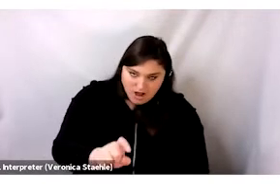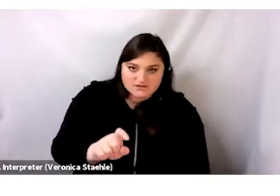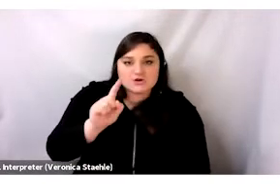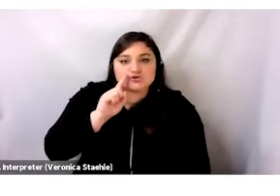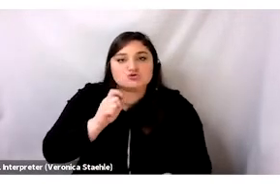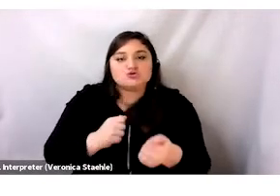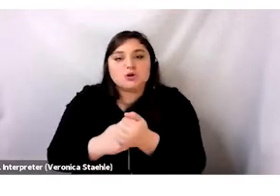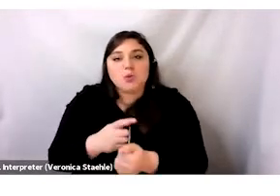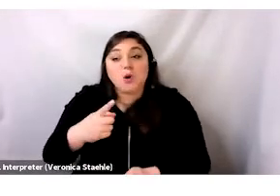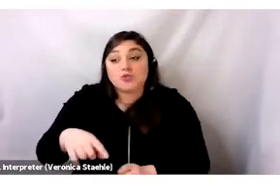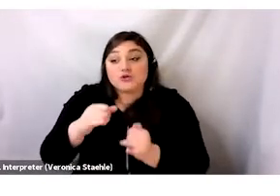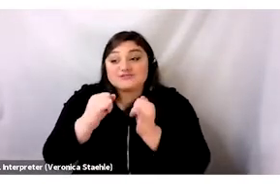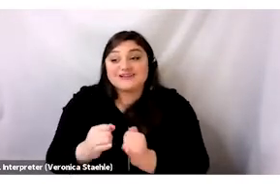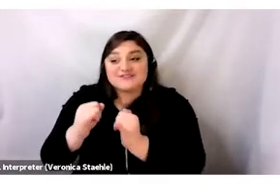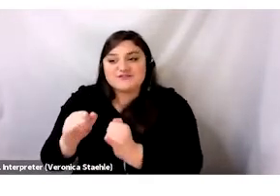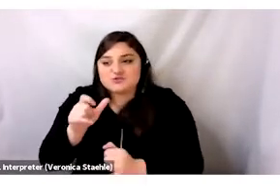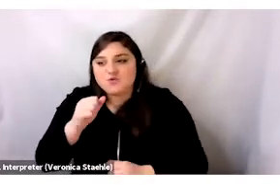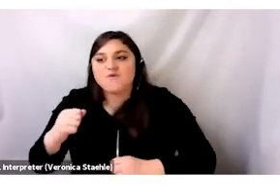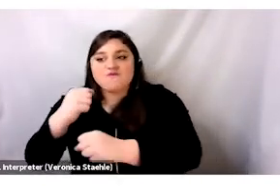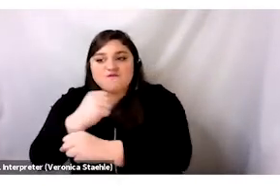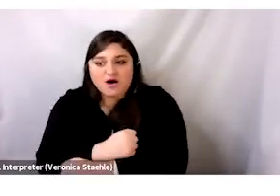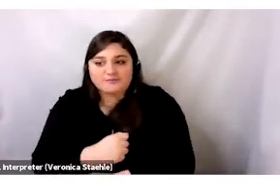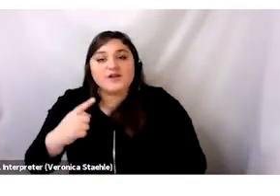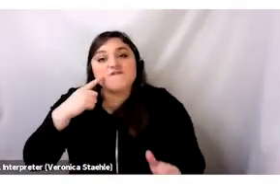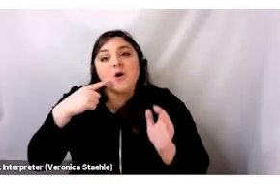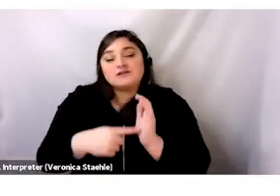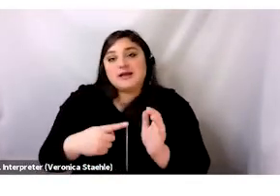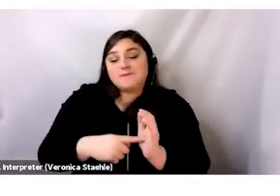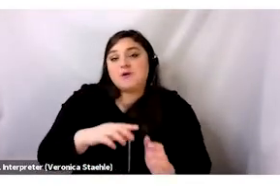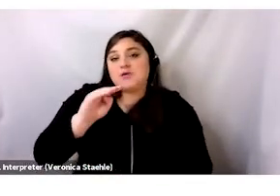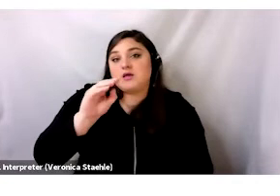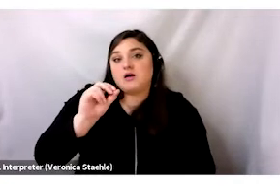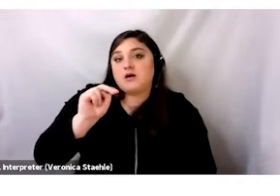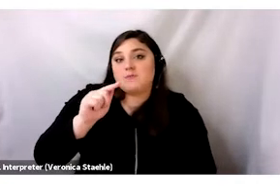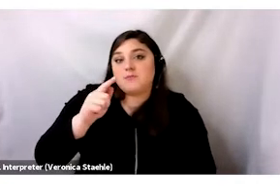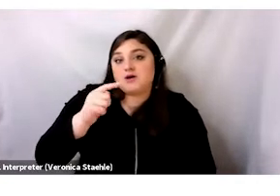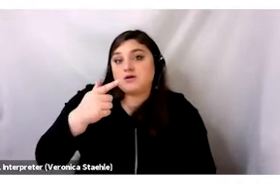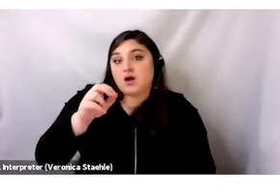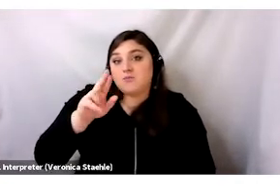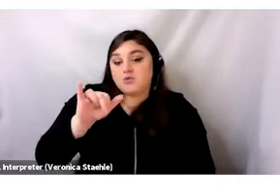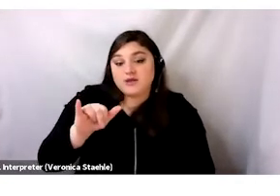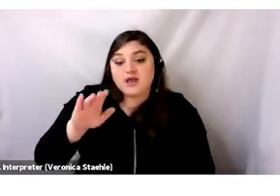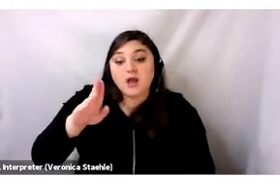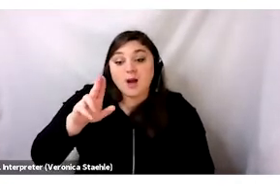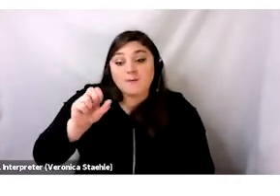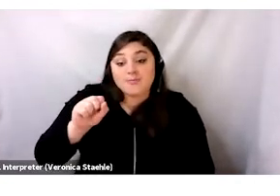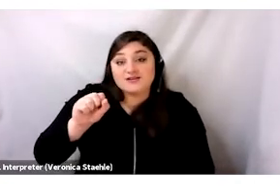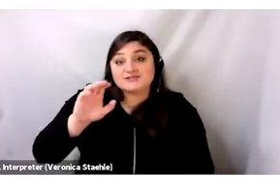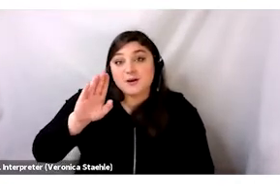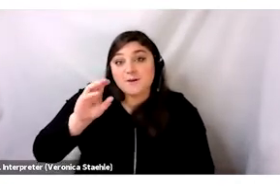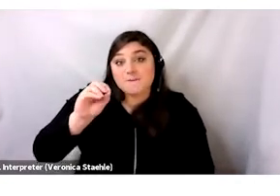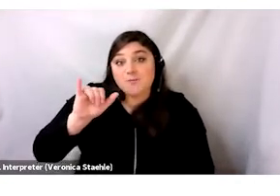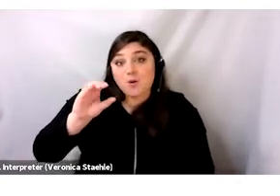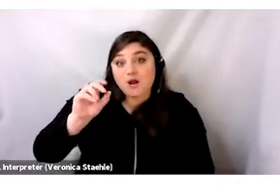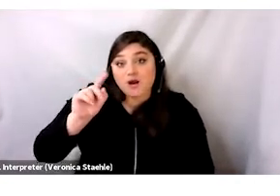collective liberation. So, for example, the Montgomery bus boycott, which was one of the most highly strategic